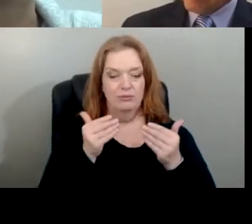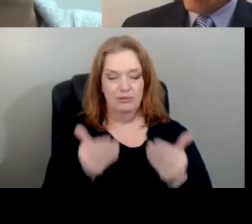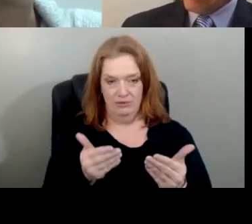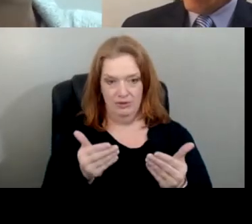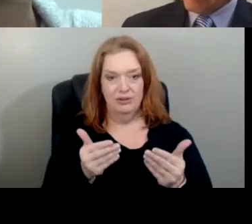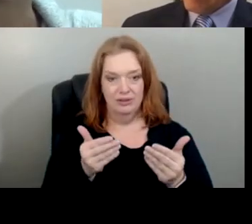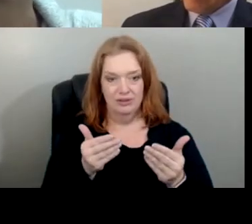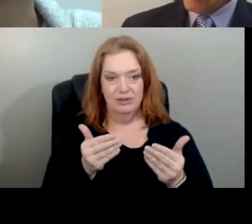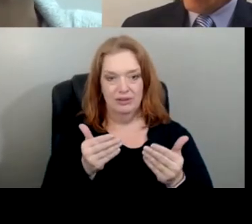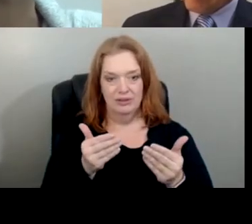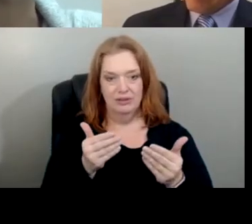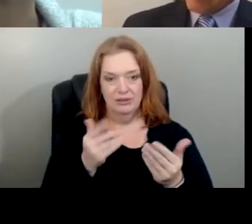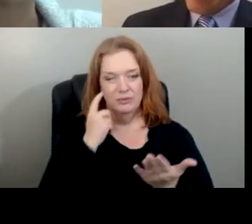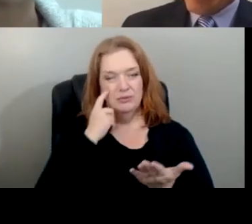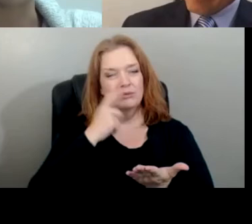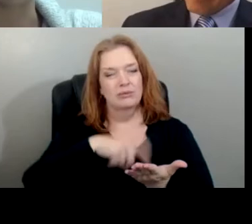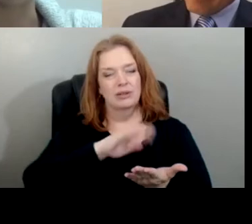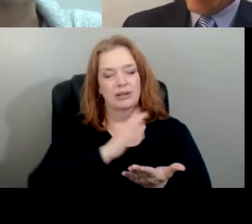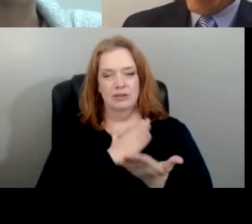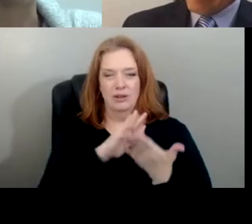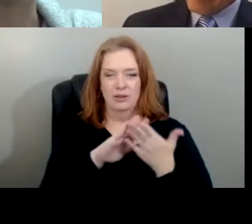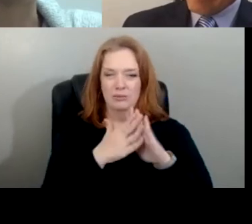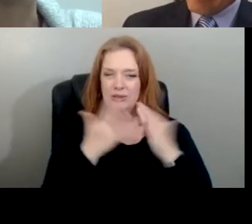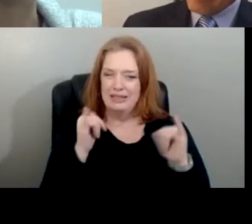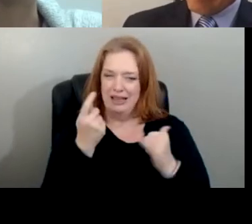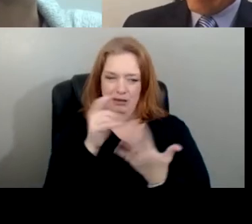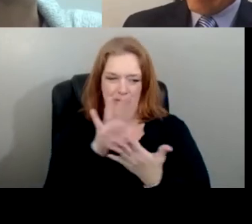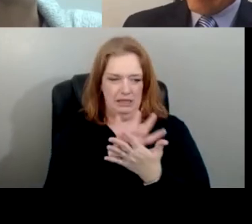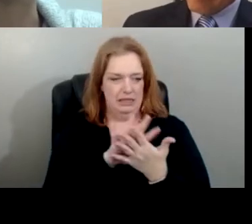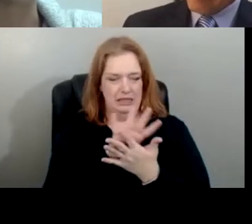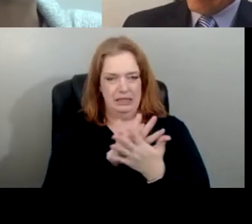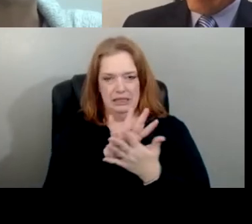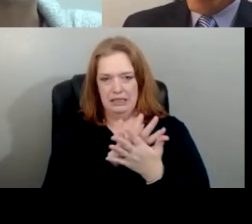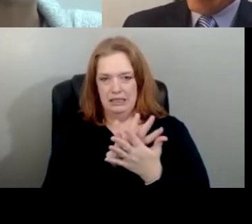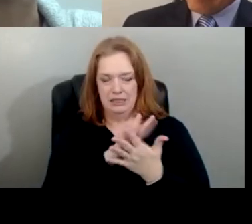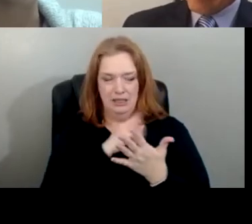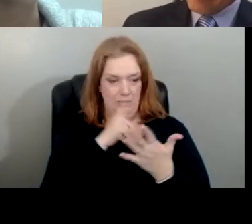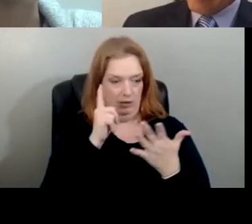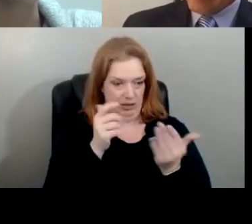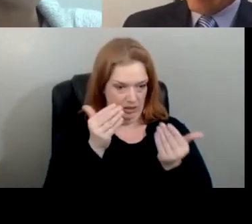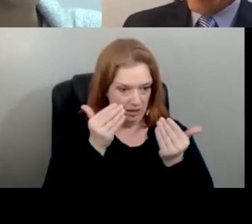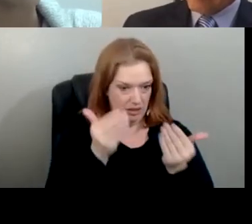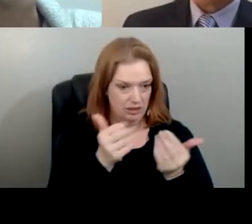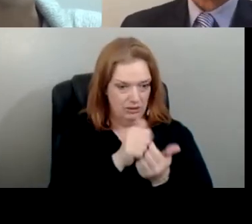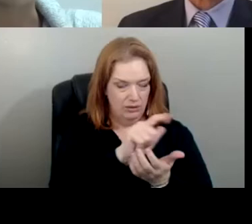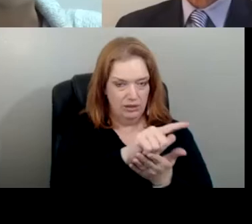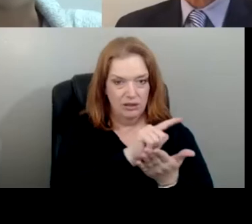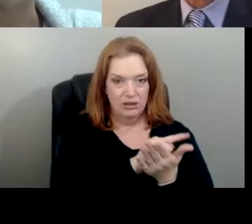our communities are still in a gray area, needing to move forward with legislation.